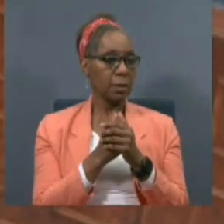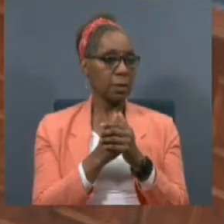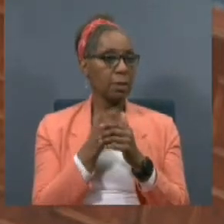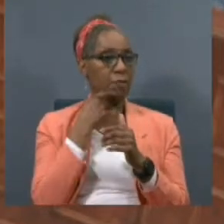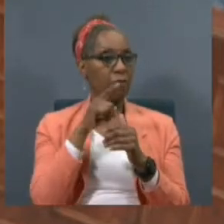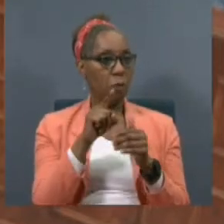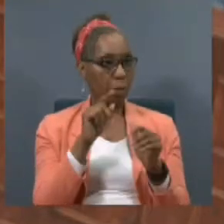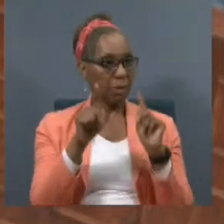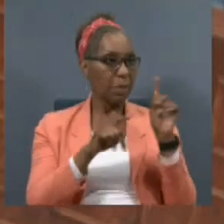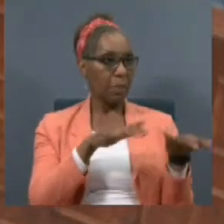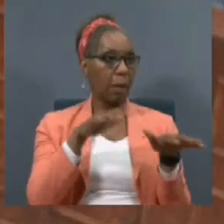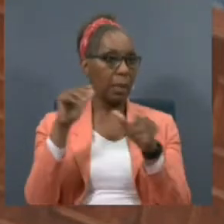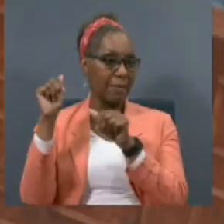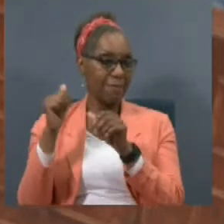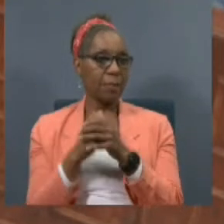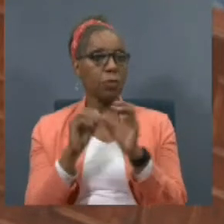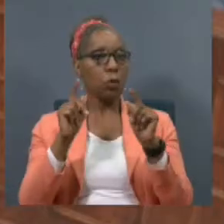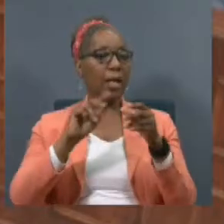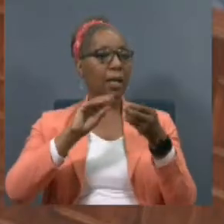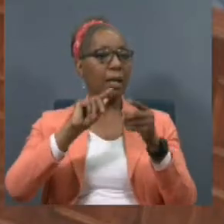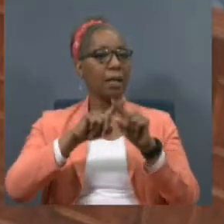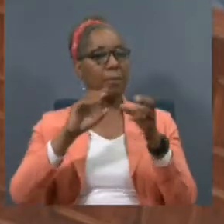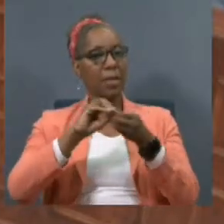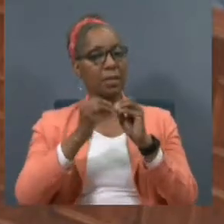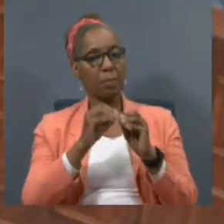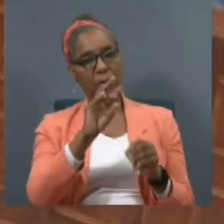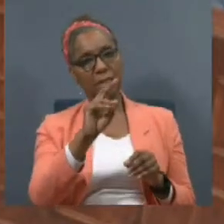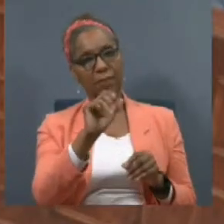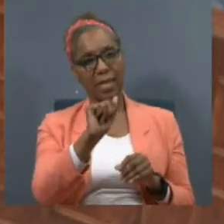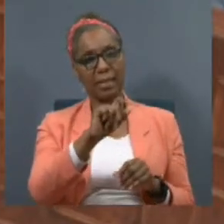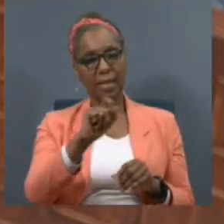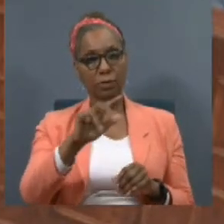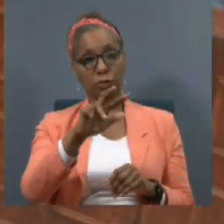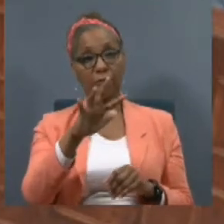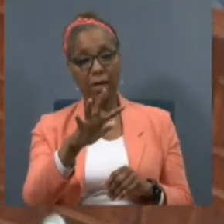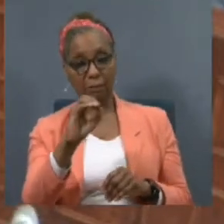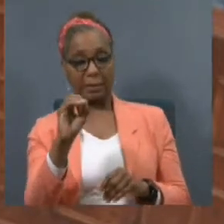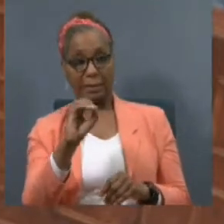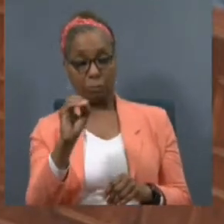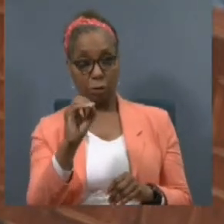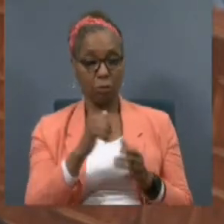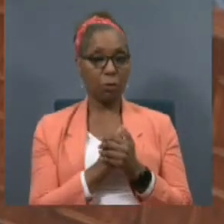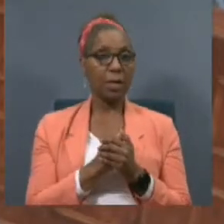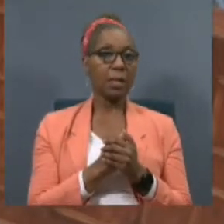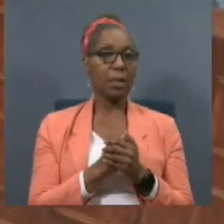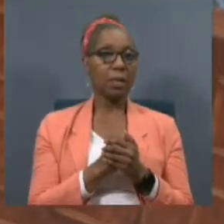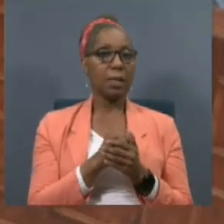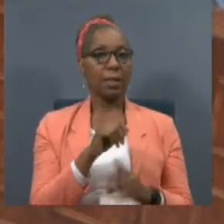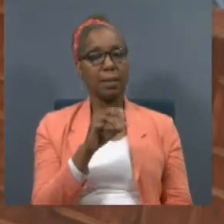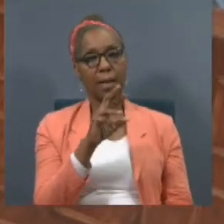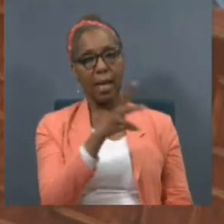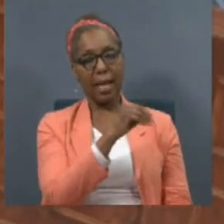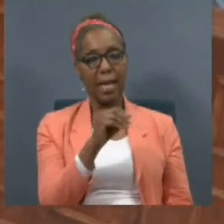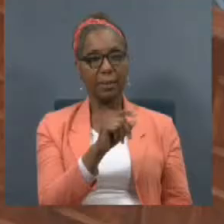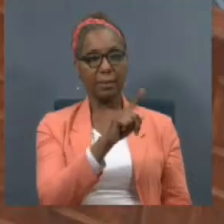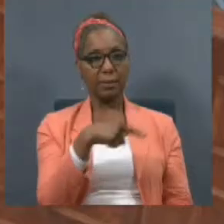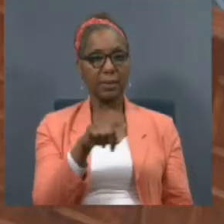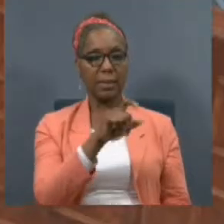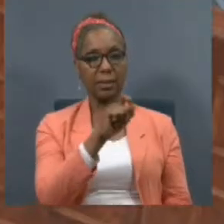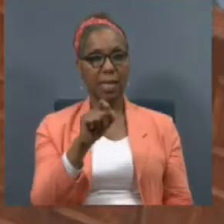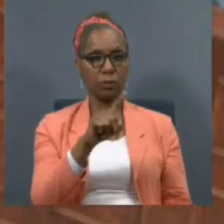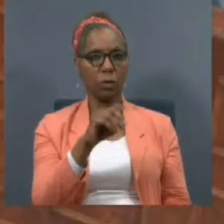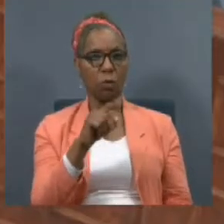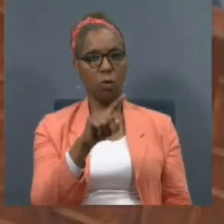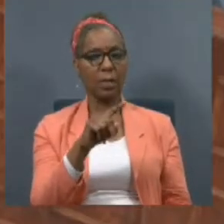for departure. But item number 7, A-350 and Z-10172,